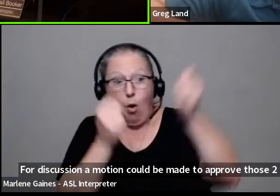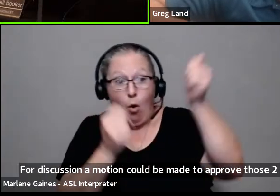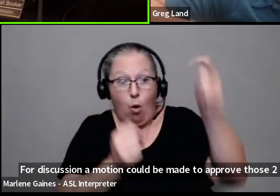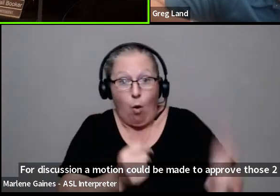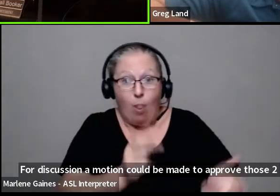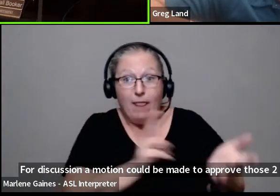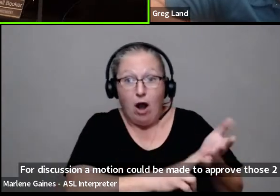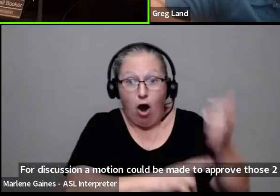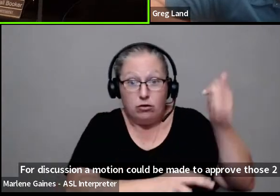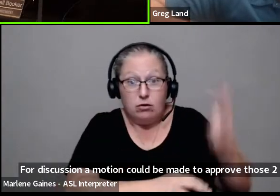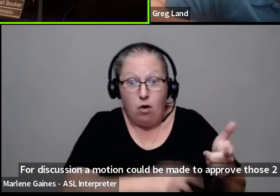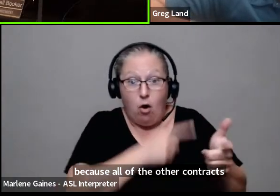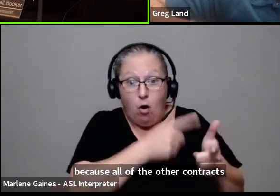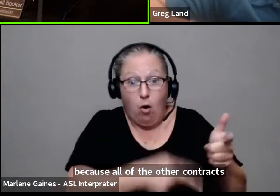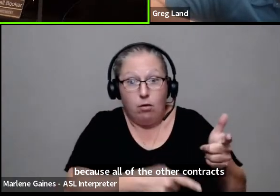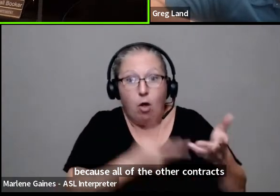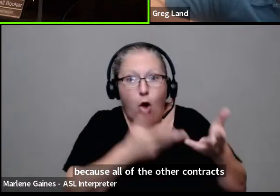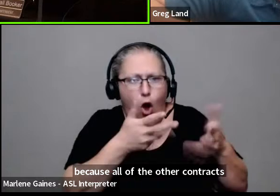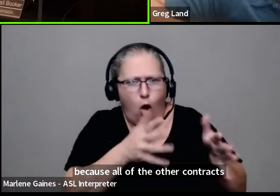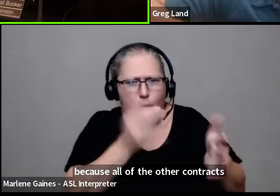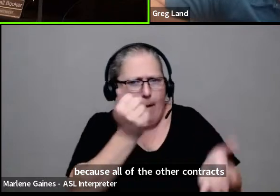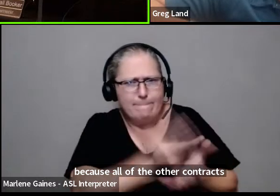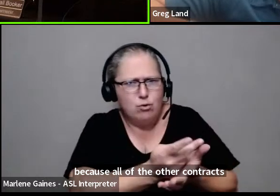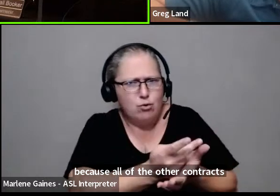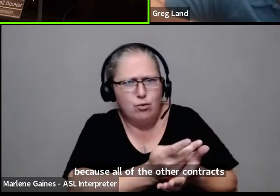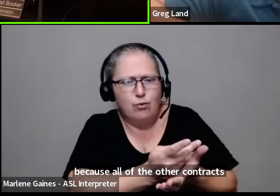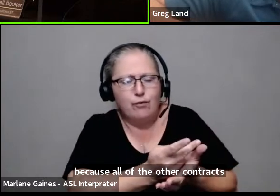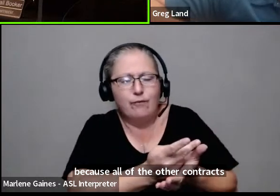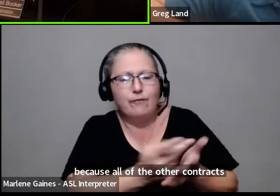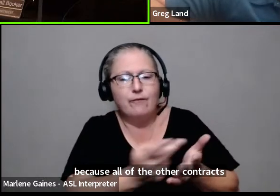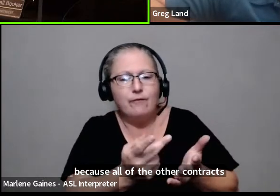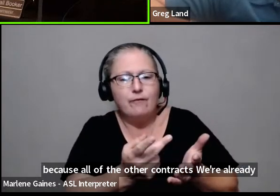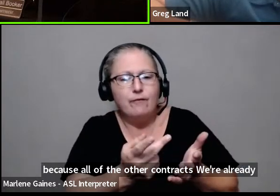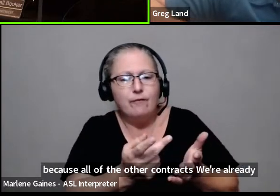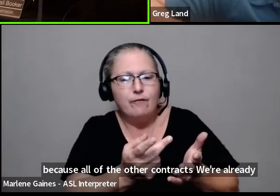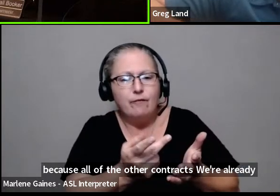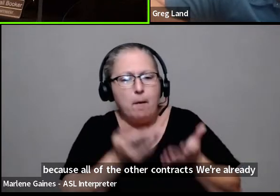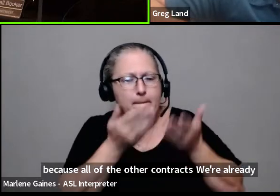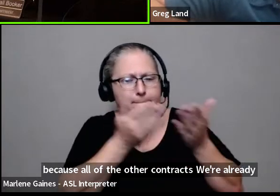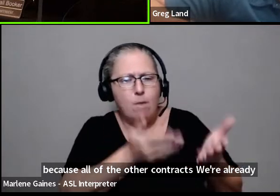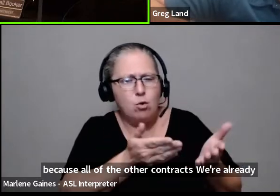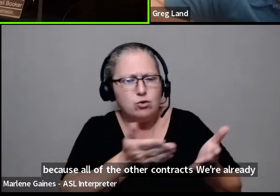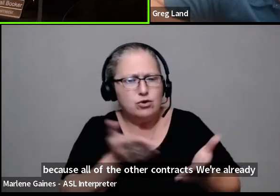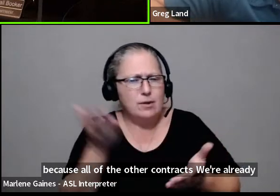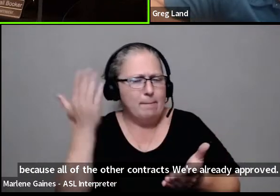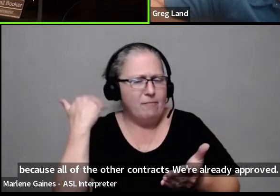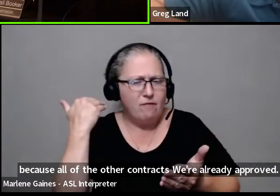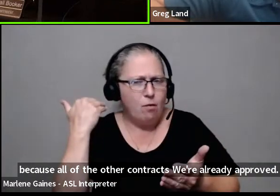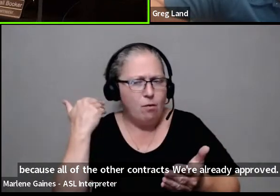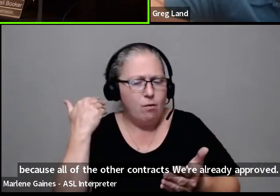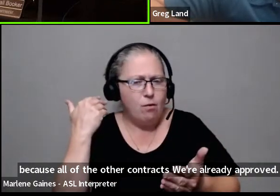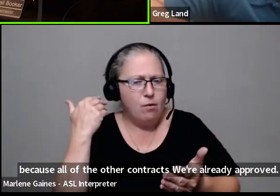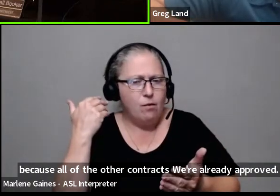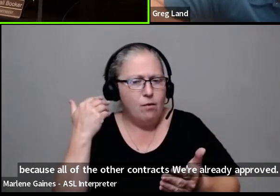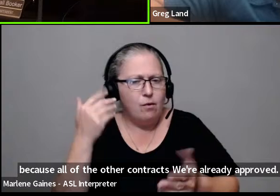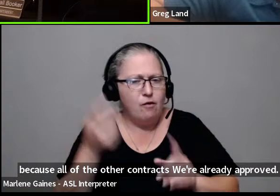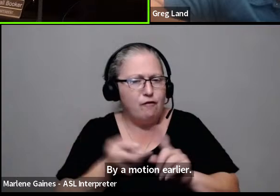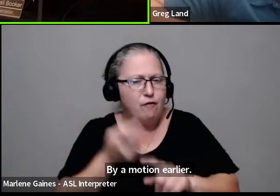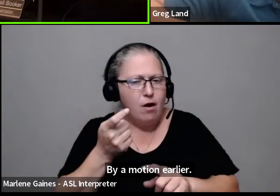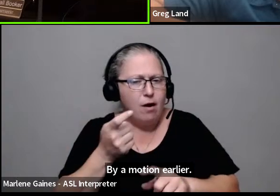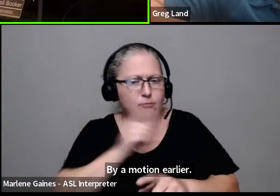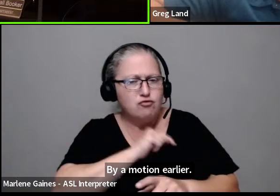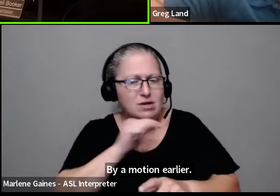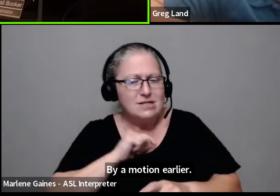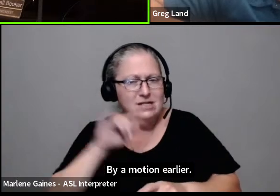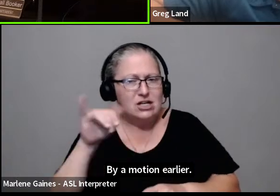contracts were already approved by a motion earlier by